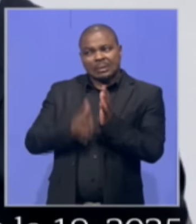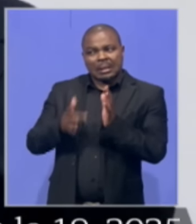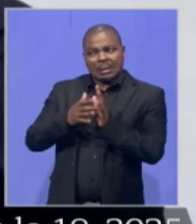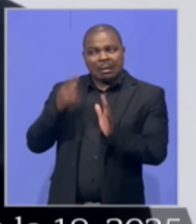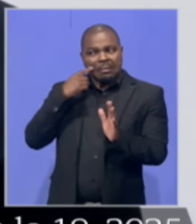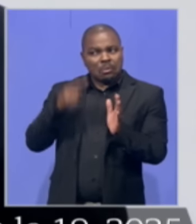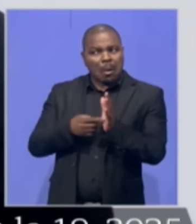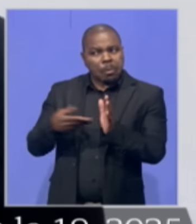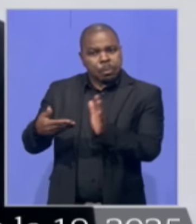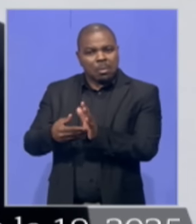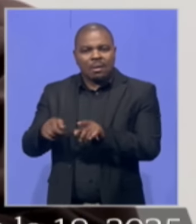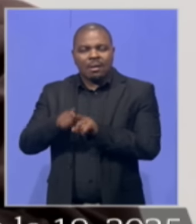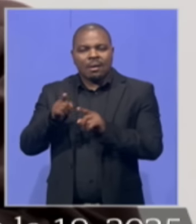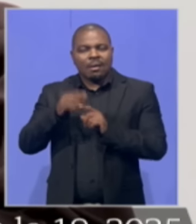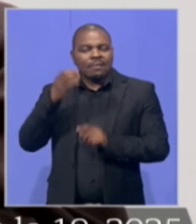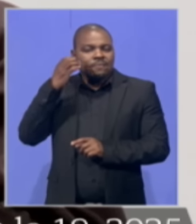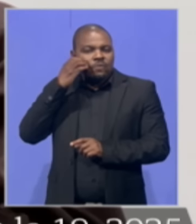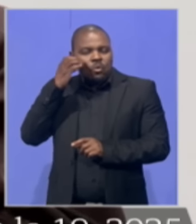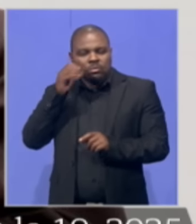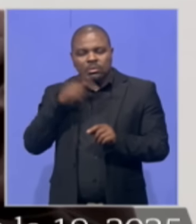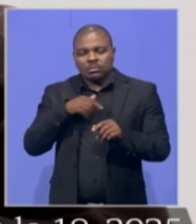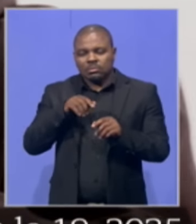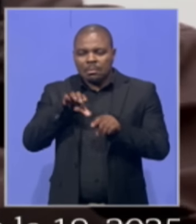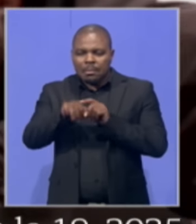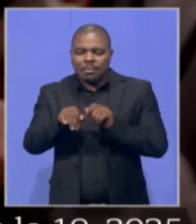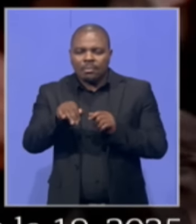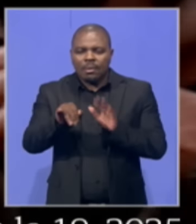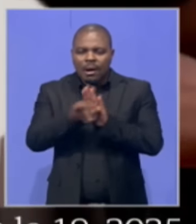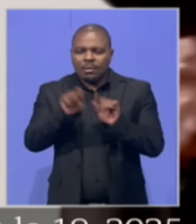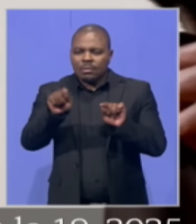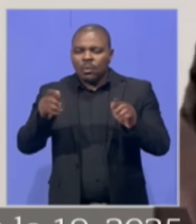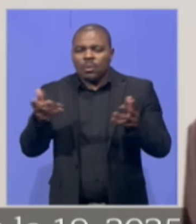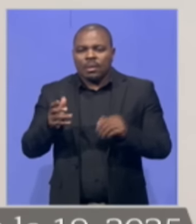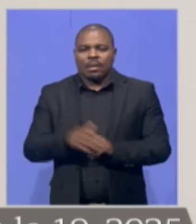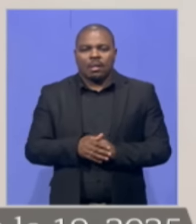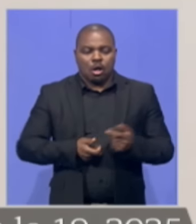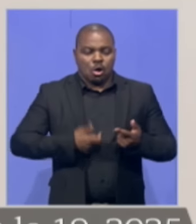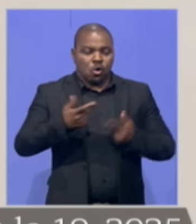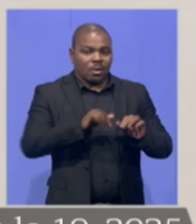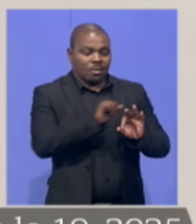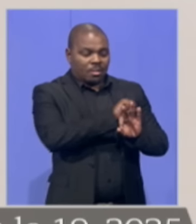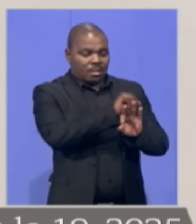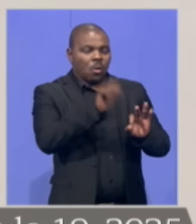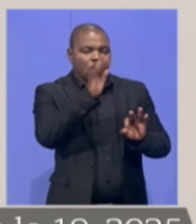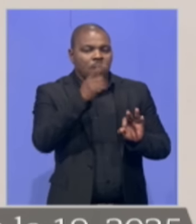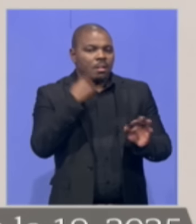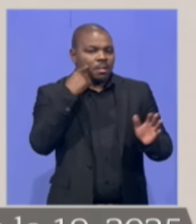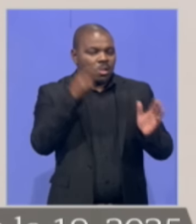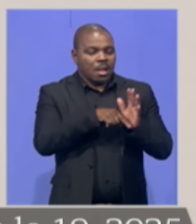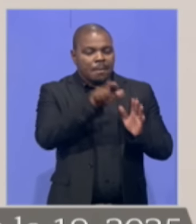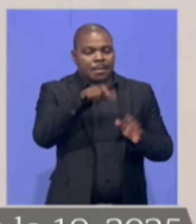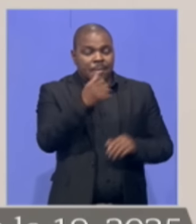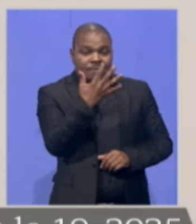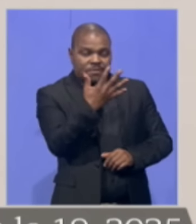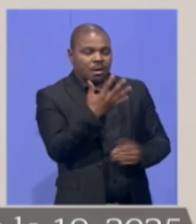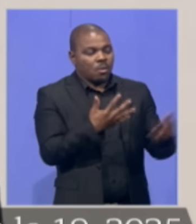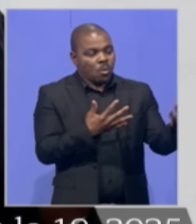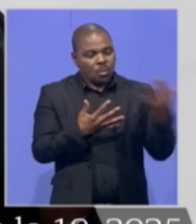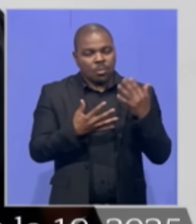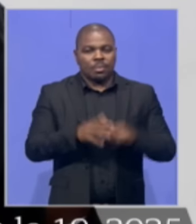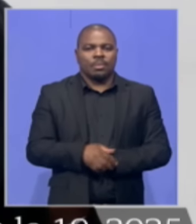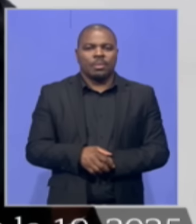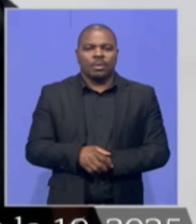of cell phone mapping. Kabagare ba boeledi ba balatofadiwa ba tlile go bitsa dipaki tse tlhano. In respect of the witnesses, your